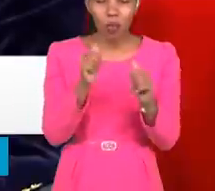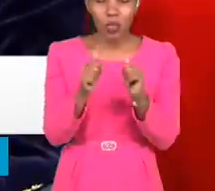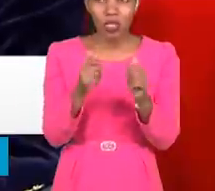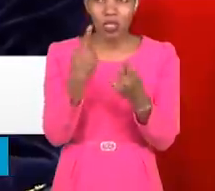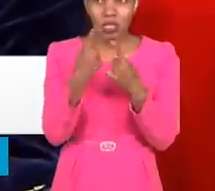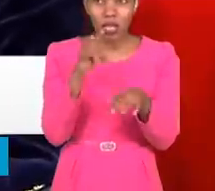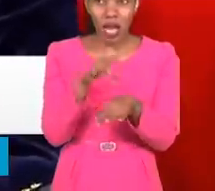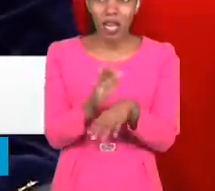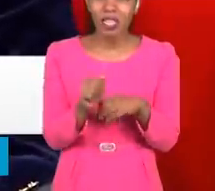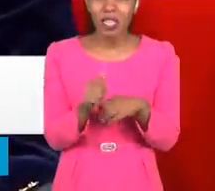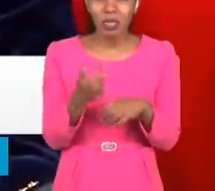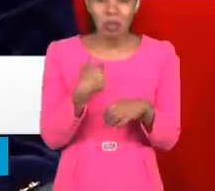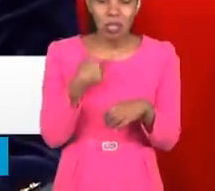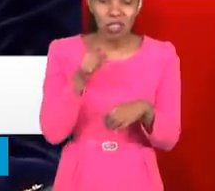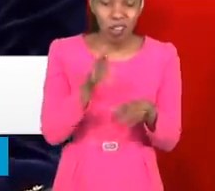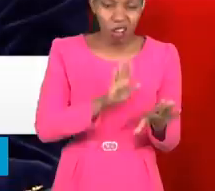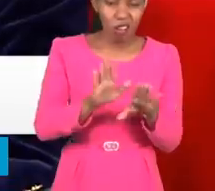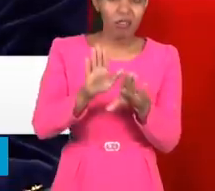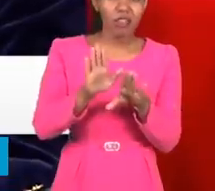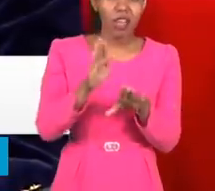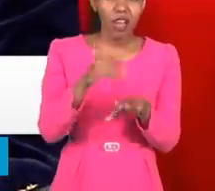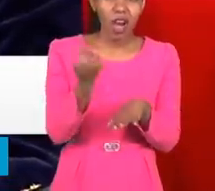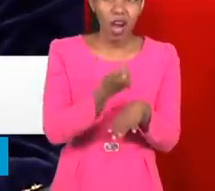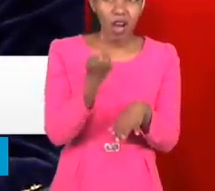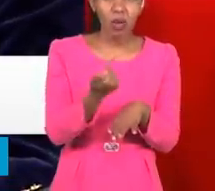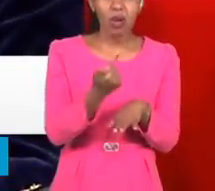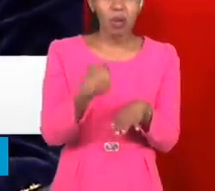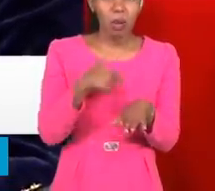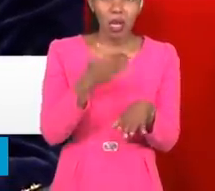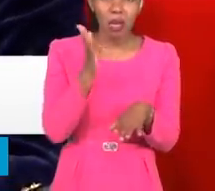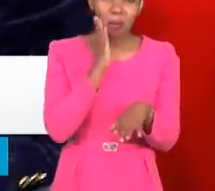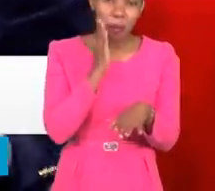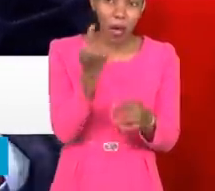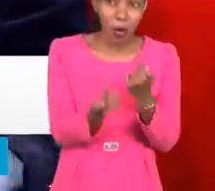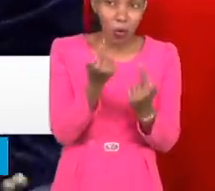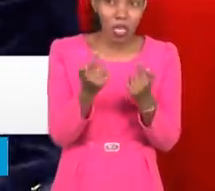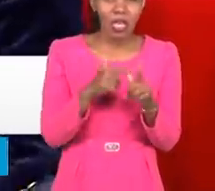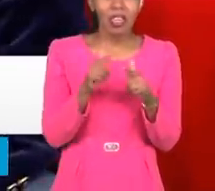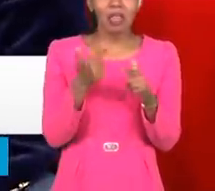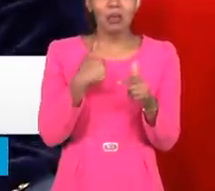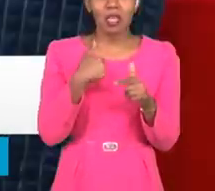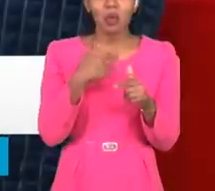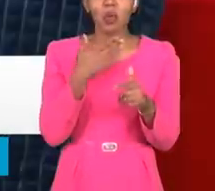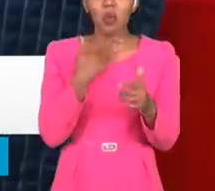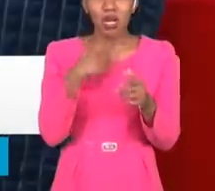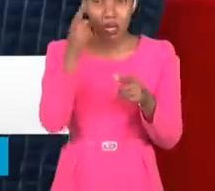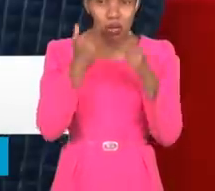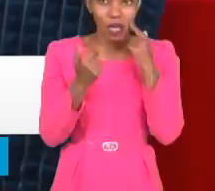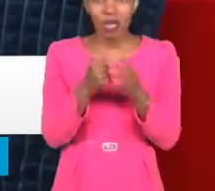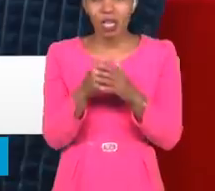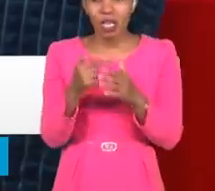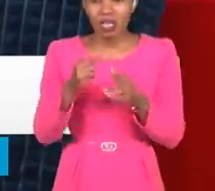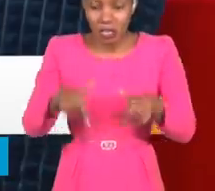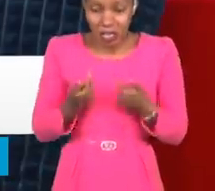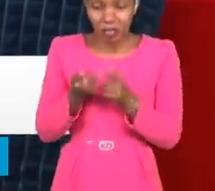Yeah. I'm here left alone and mama is cooking. I want to cry. Yes. So parent has actually. And I'm the one writing